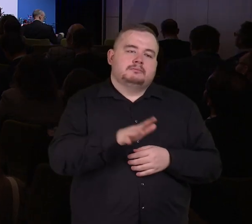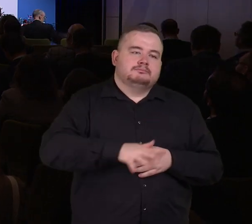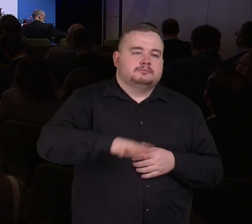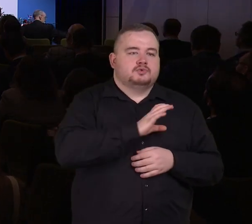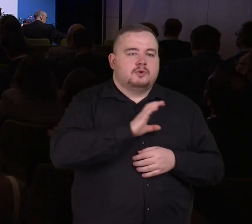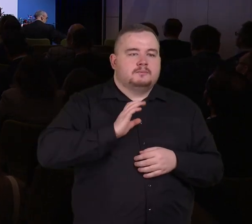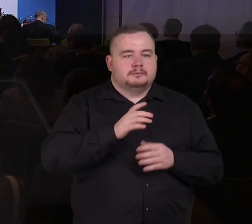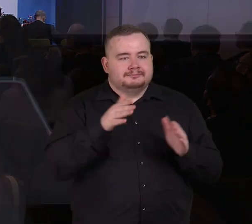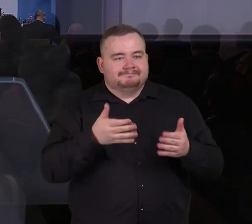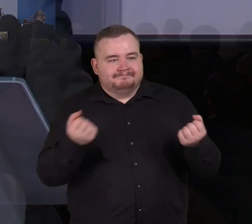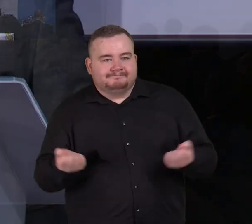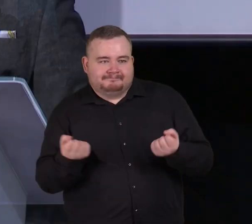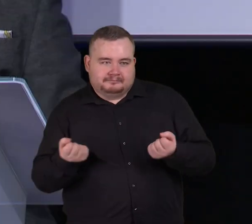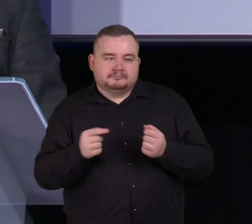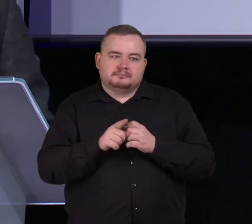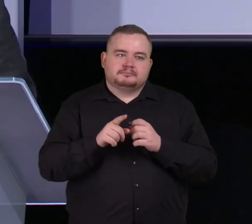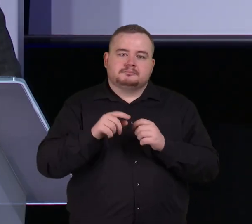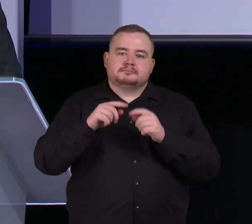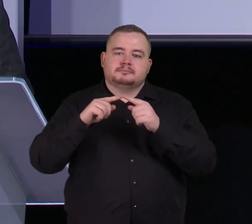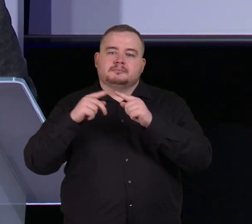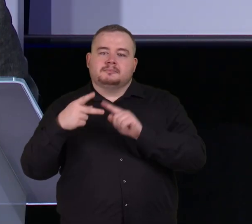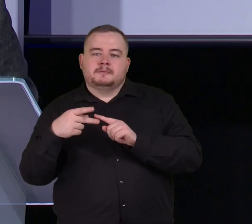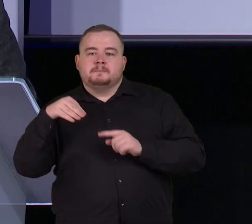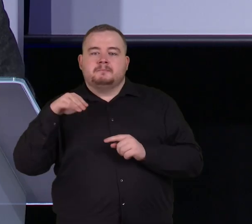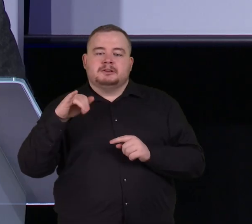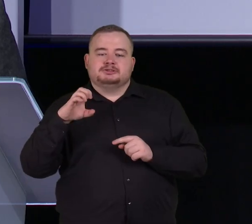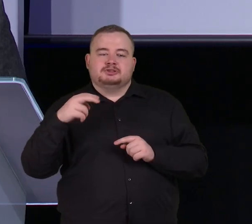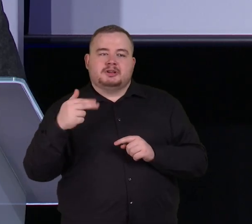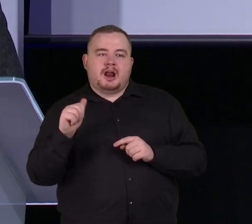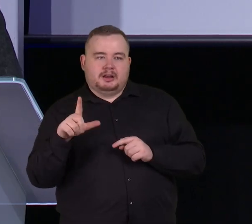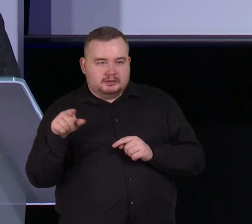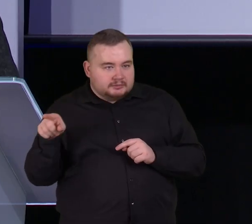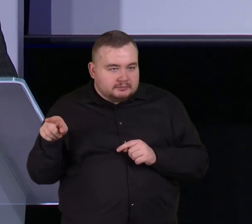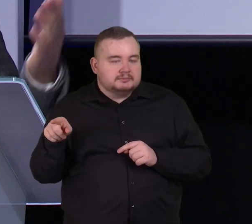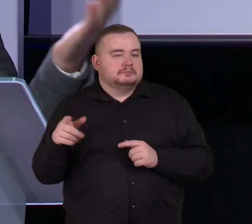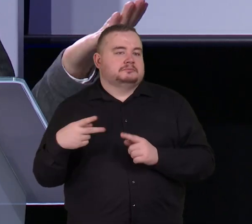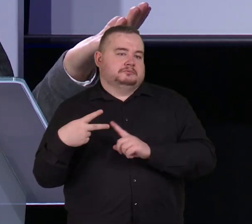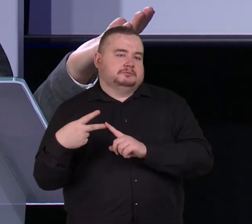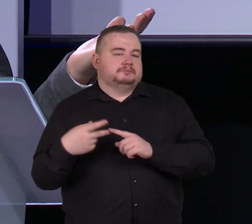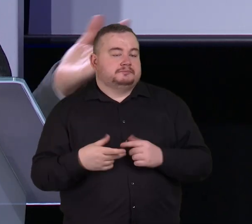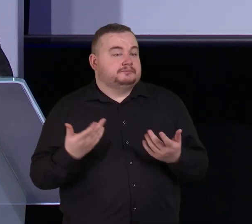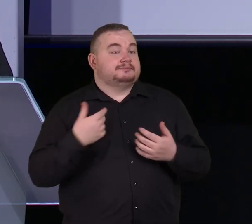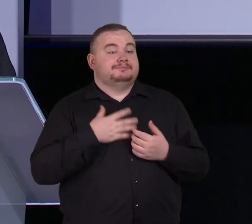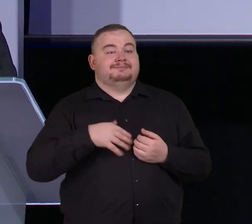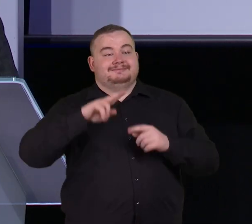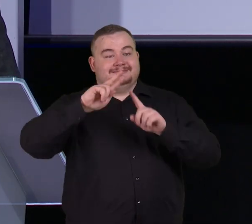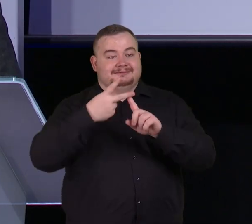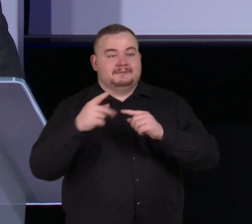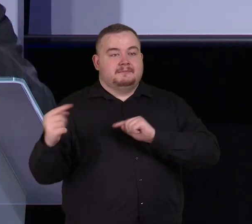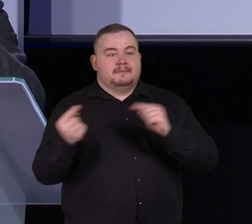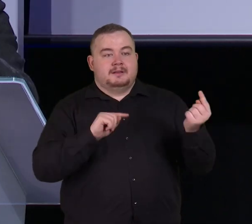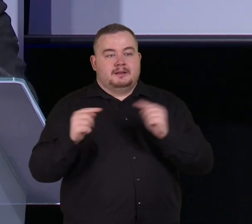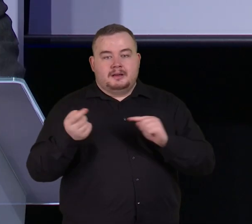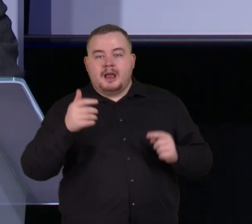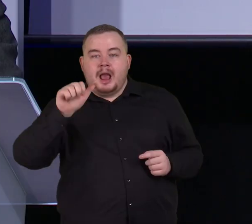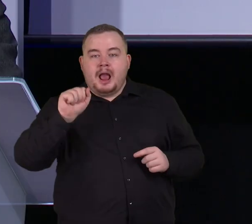course. Artur Szymczyk, President of the Management Board of Lublin Metropolitan Area Association, so representative of ITI, Artur.